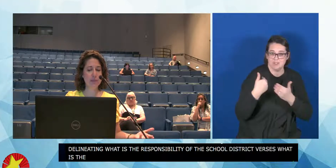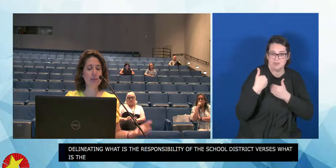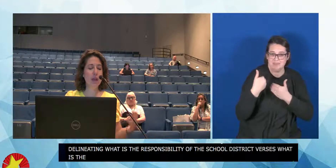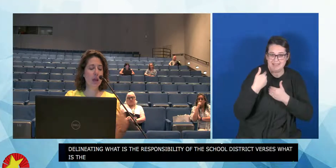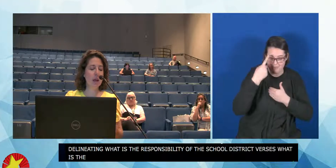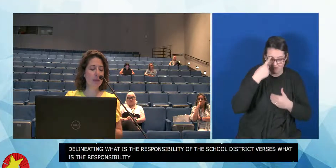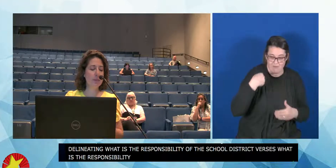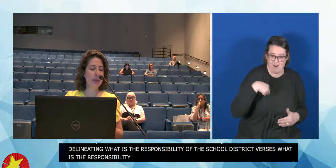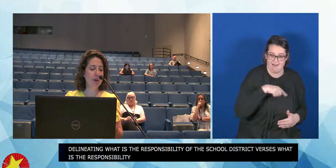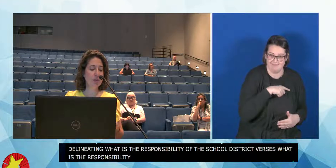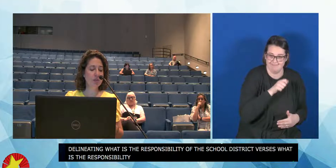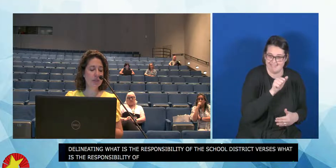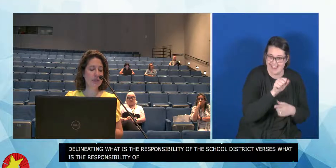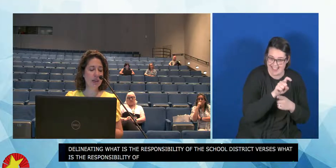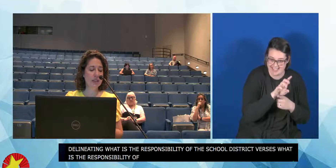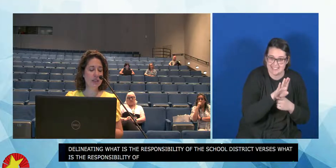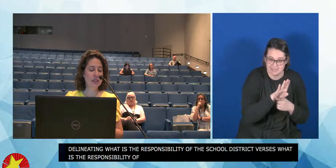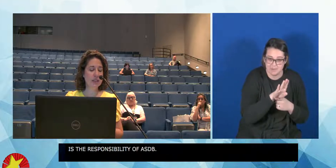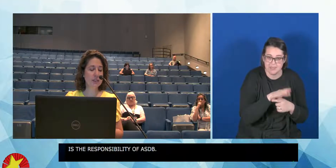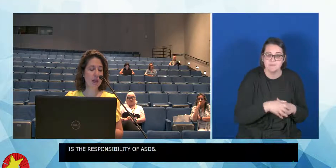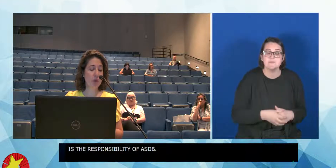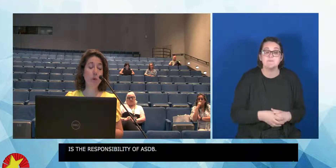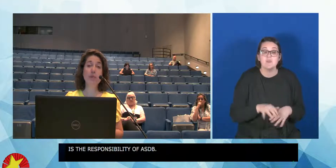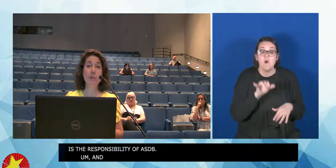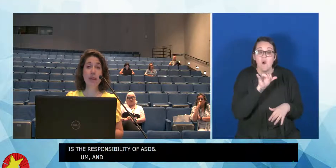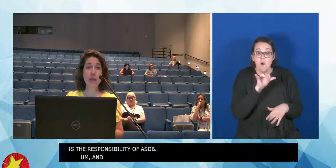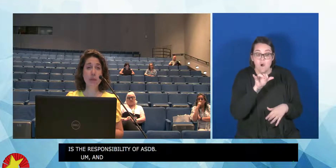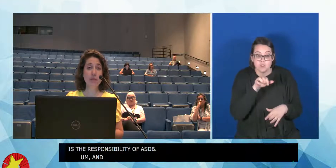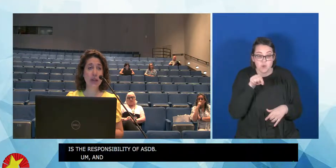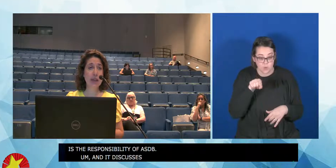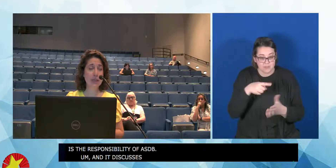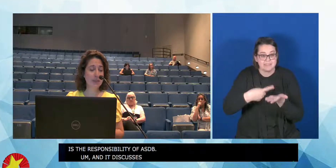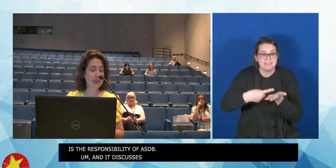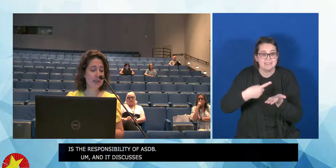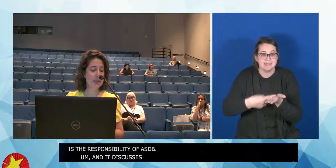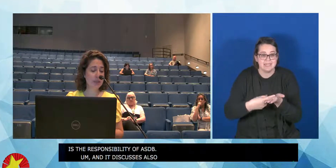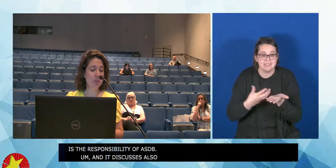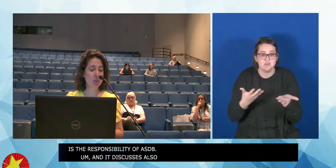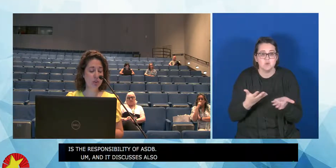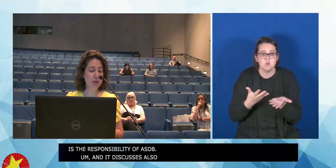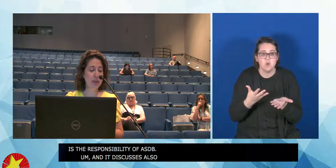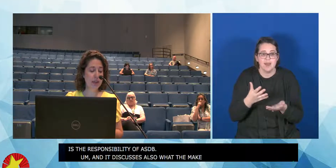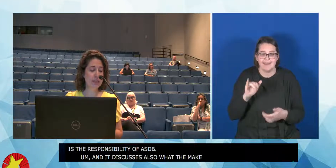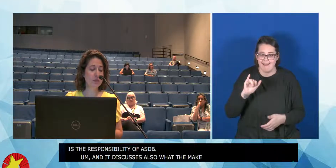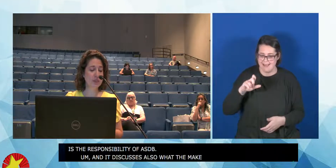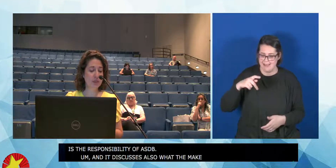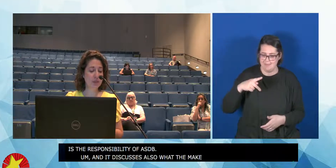ASDB. It also discusses what the makeup of the IEP team